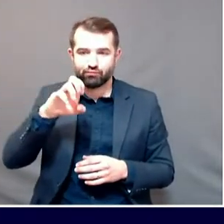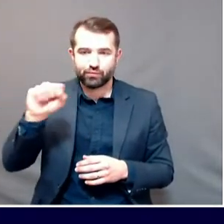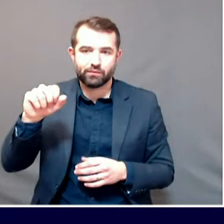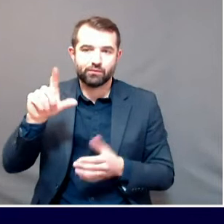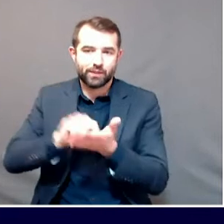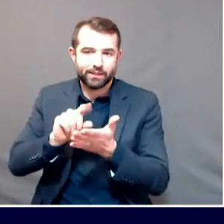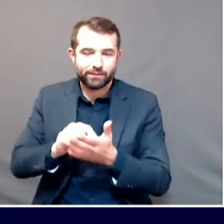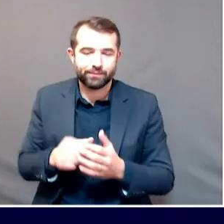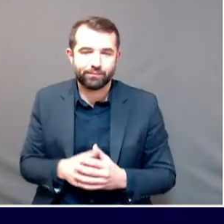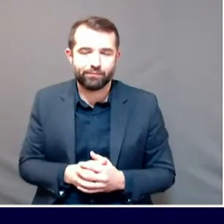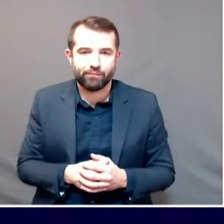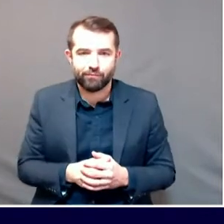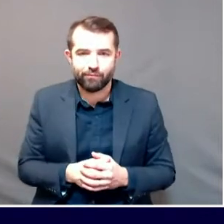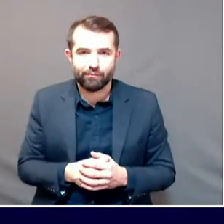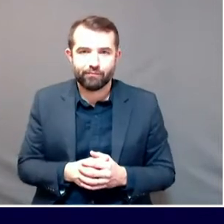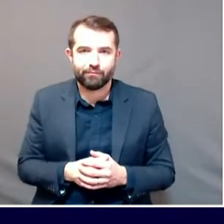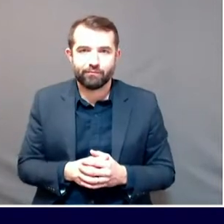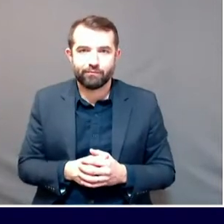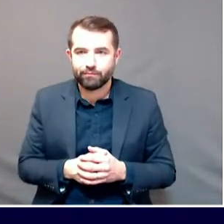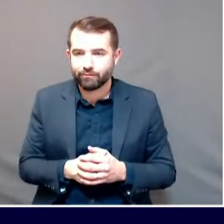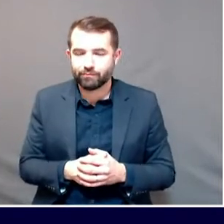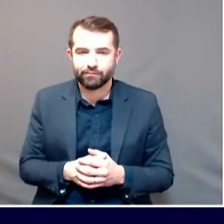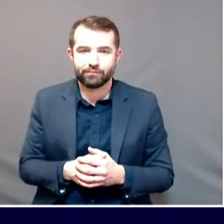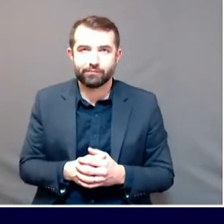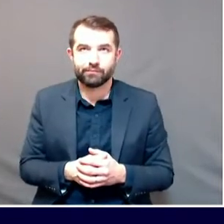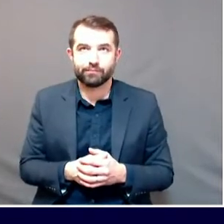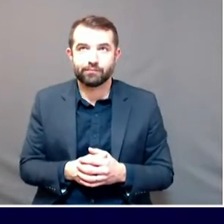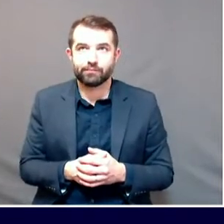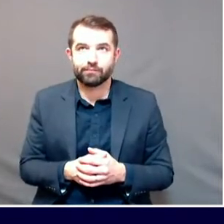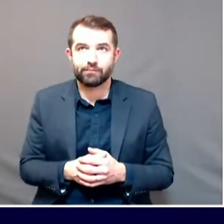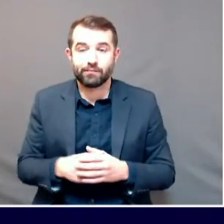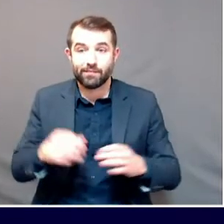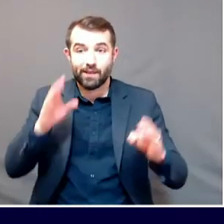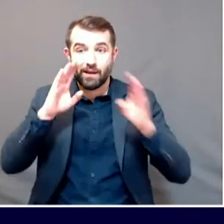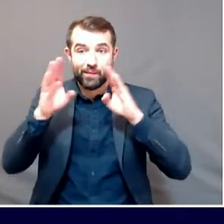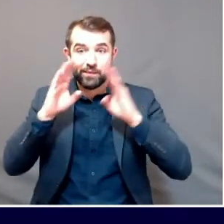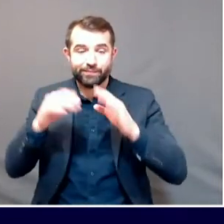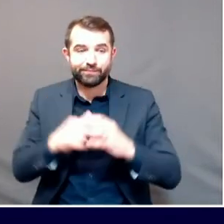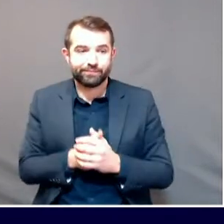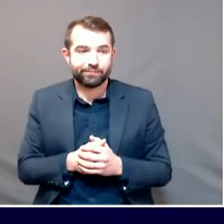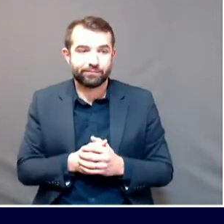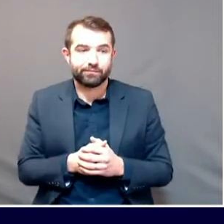Yes, hello. Just a couple of quick questions.